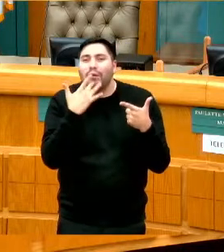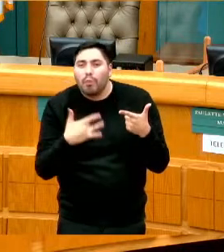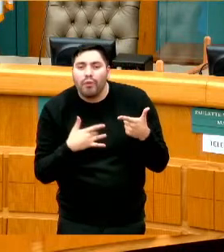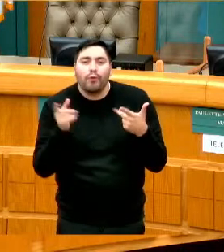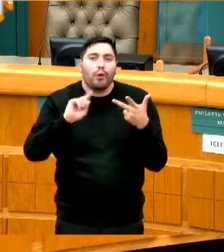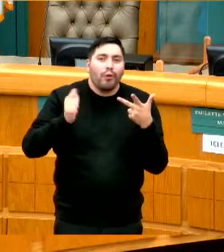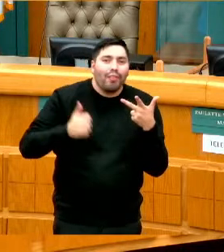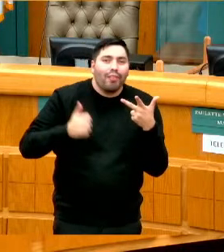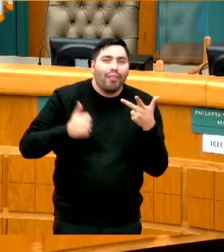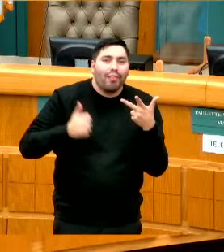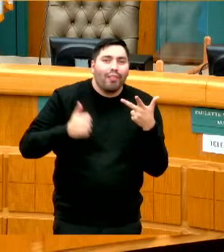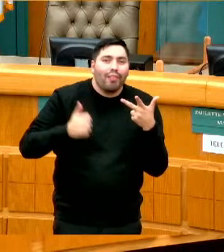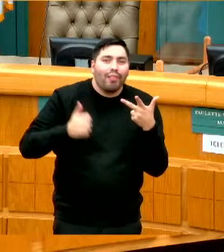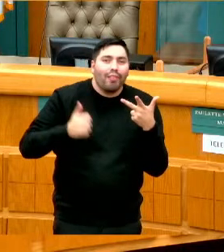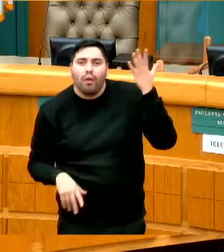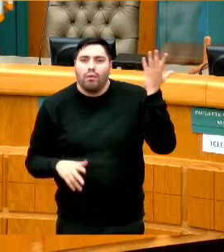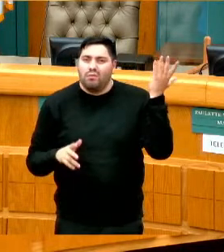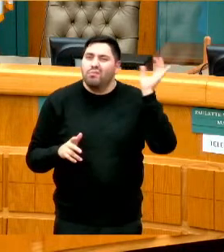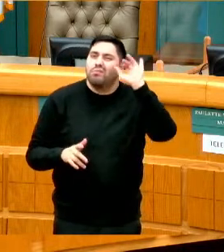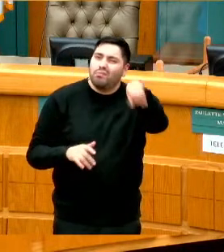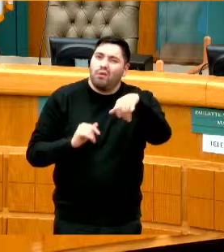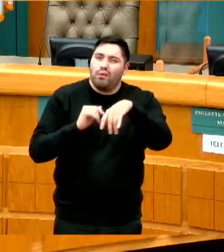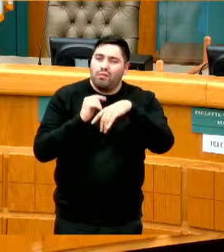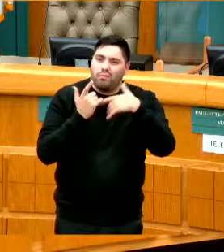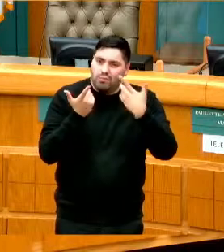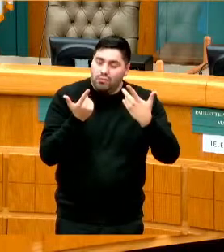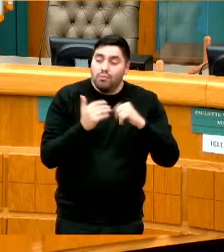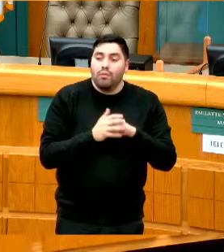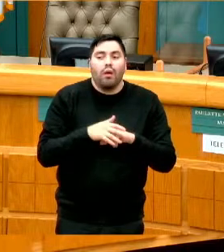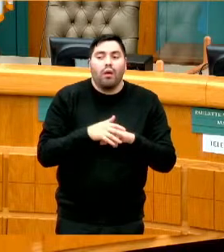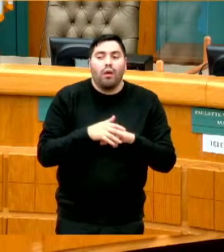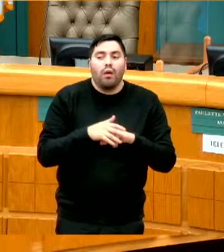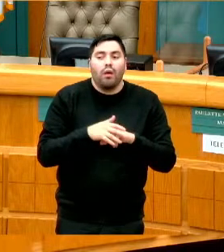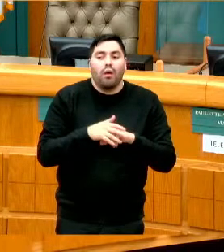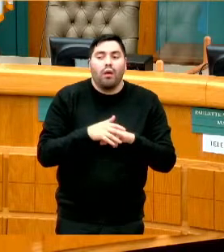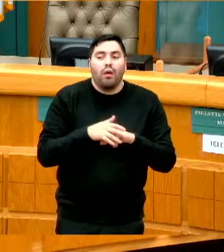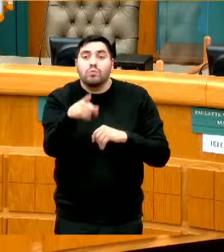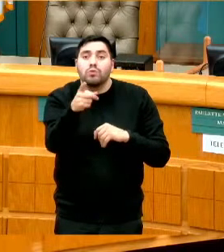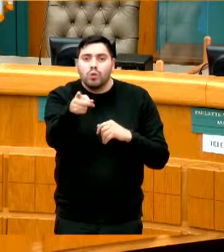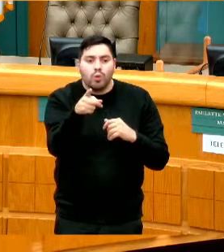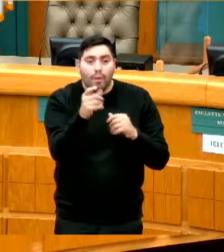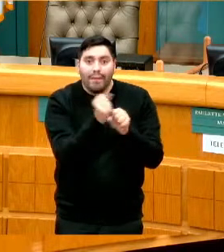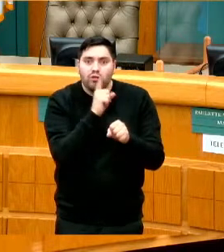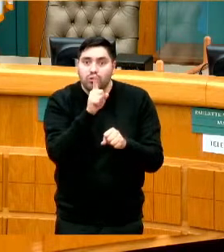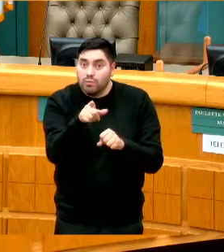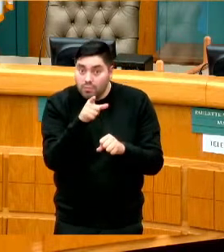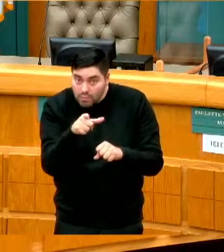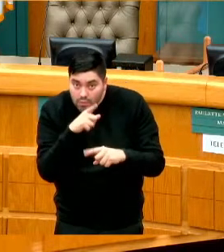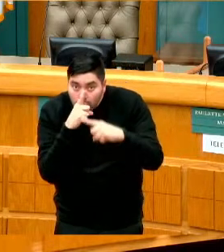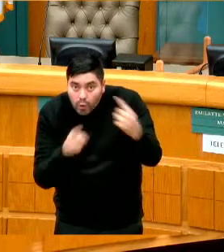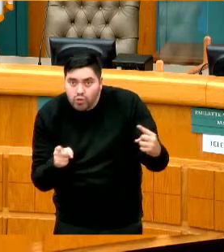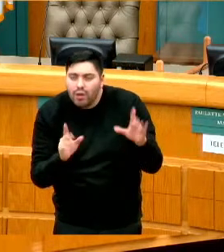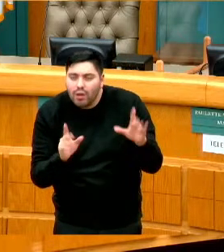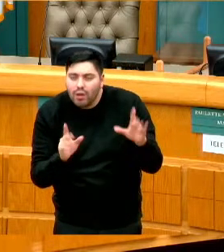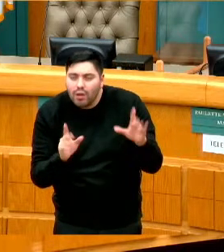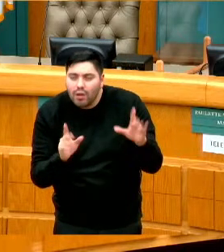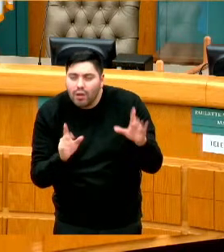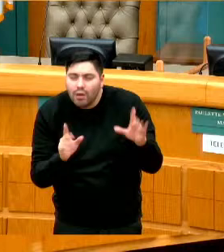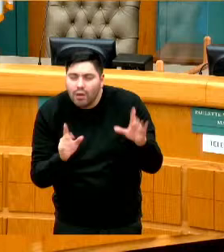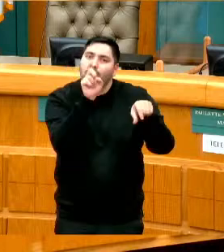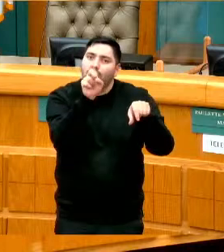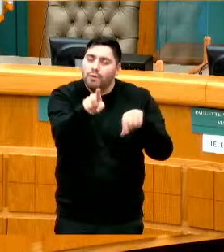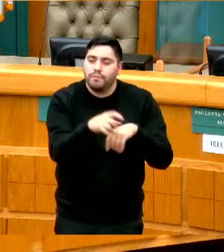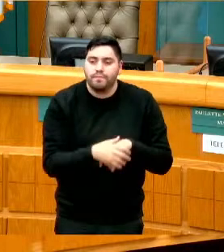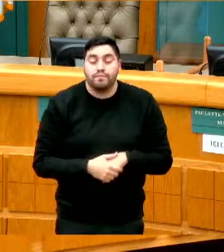demographics, where do you live, those types of things. And just a few questions just to make sure you're not allergic to the vaccine. Number two, you can